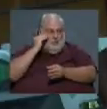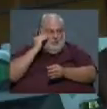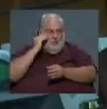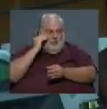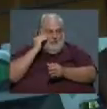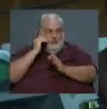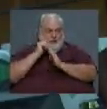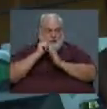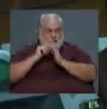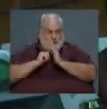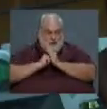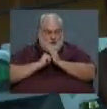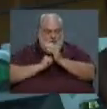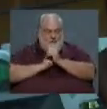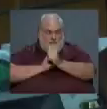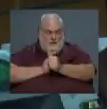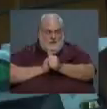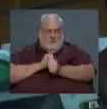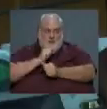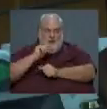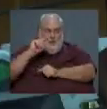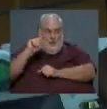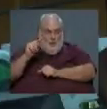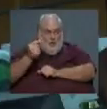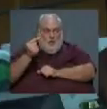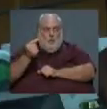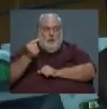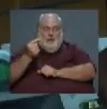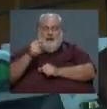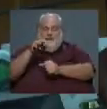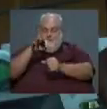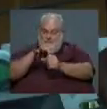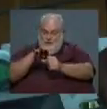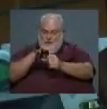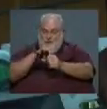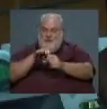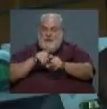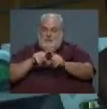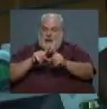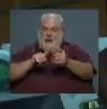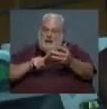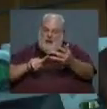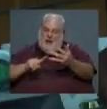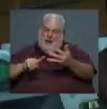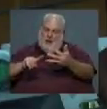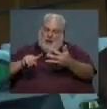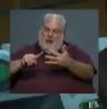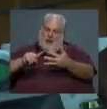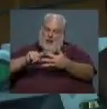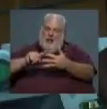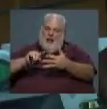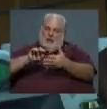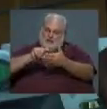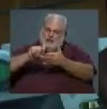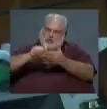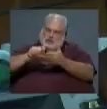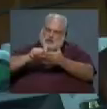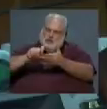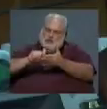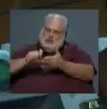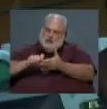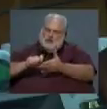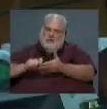the agenda followed suit, they not only voted on these, but they went through the review process and the scoring on all of these